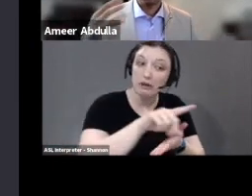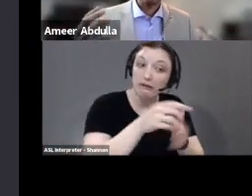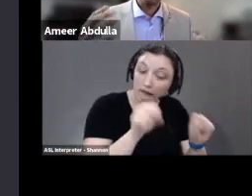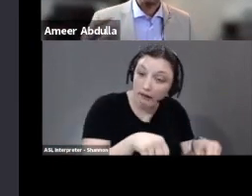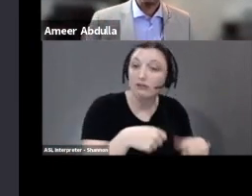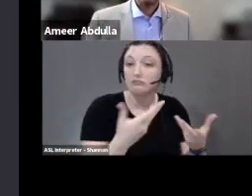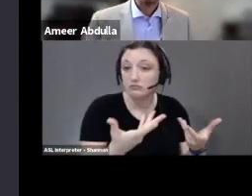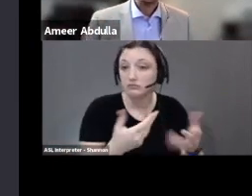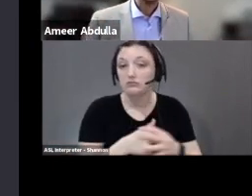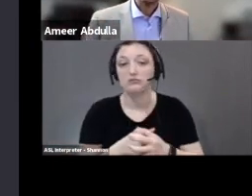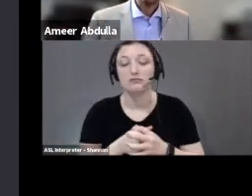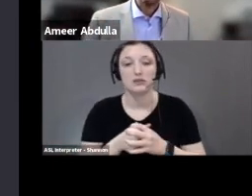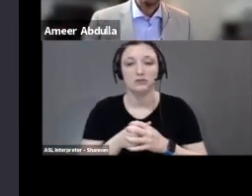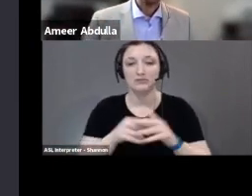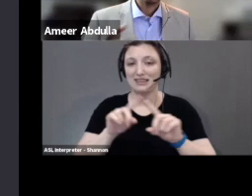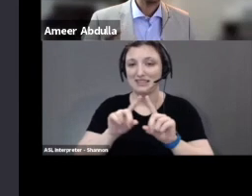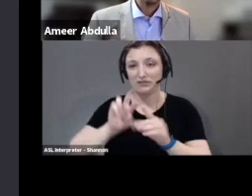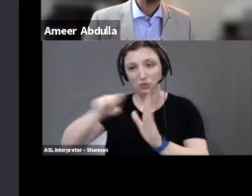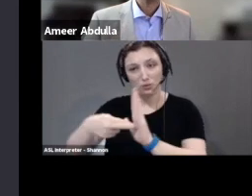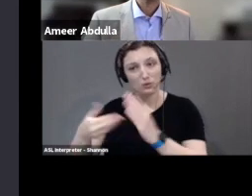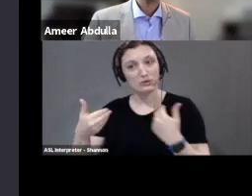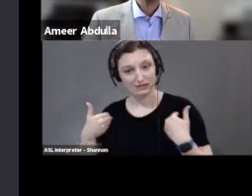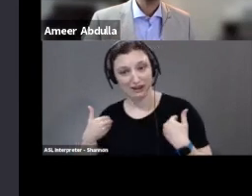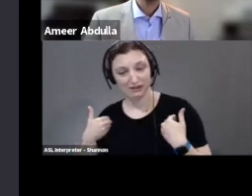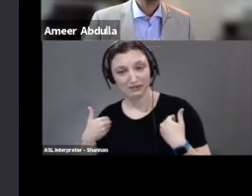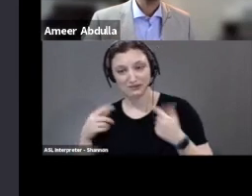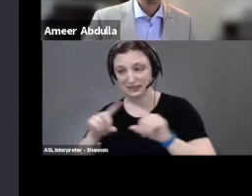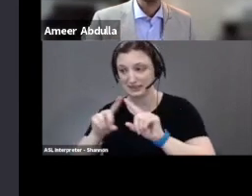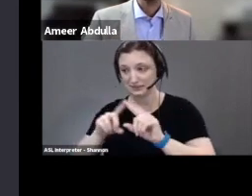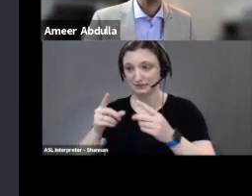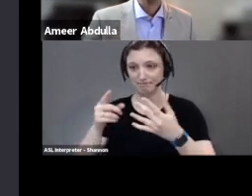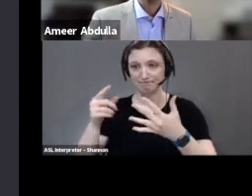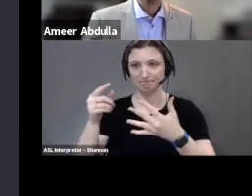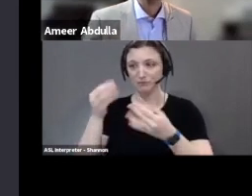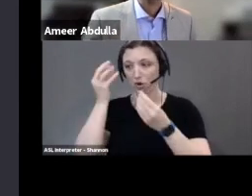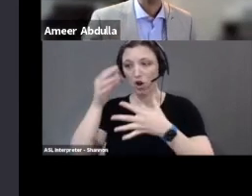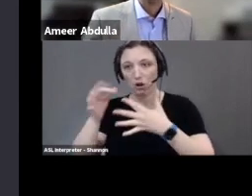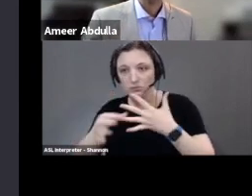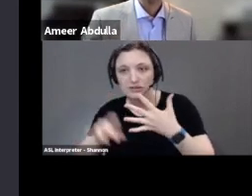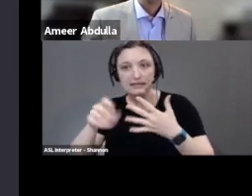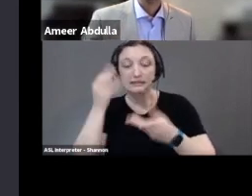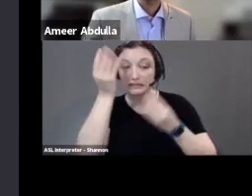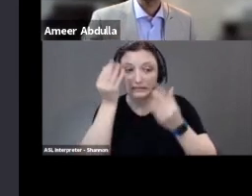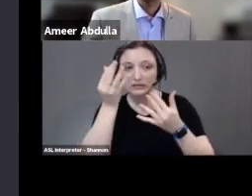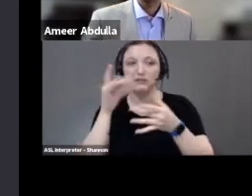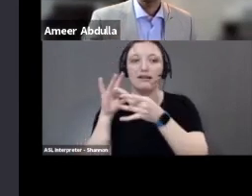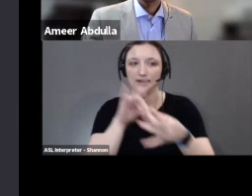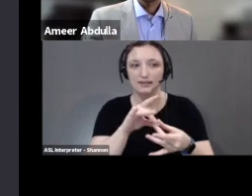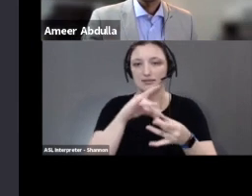thinking all the different hats that you could wear and the different elements that are relevant in the decision-making process.